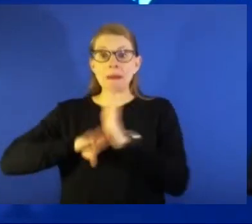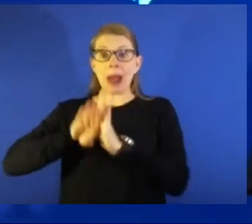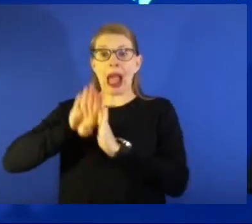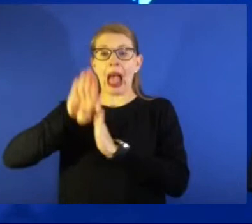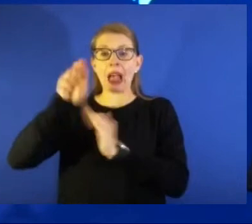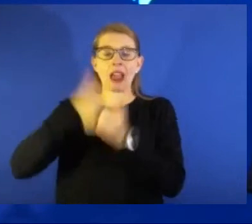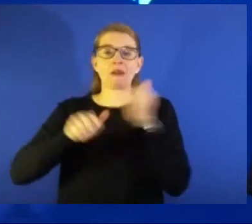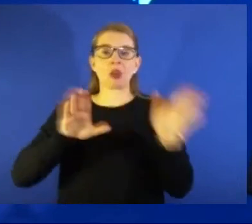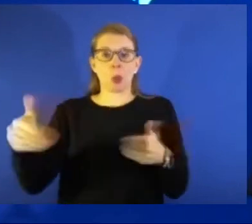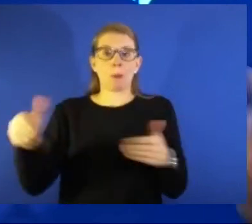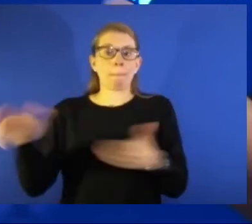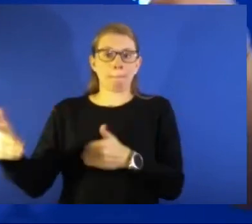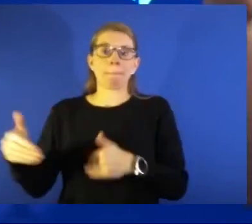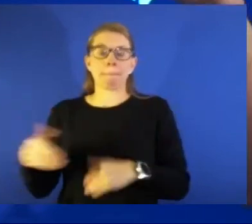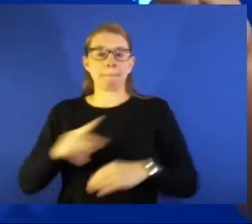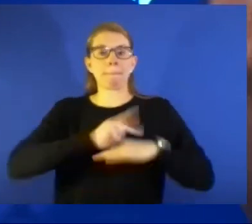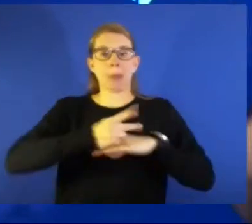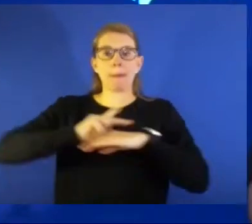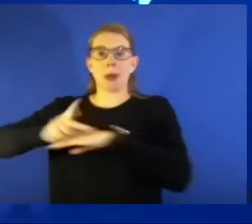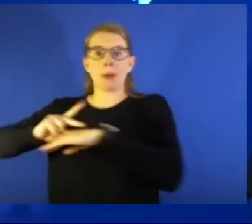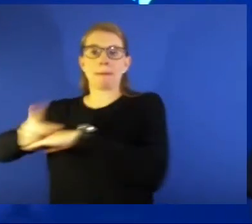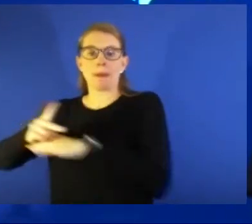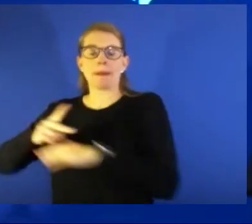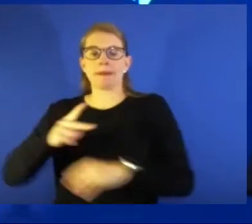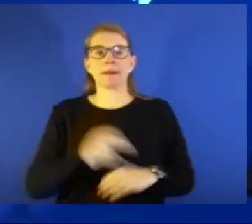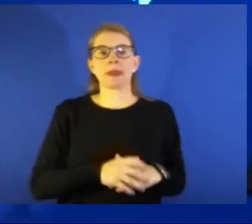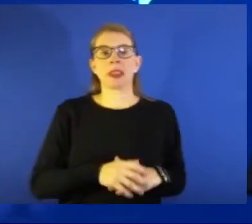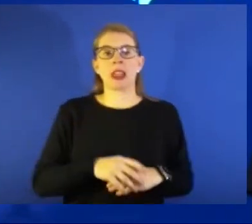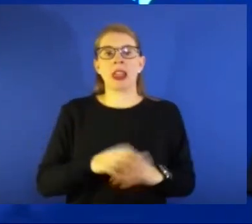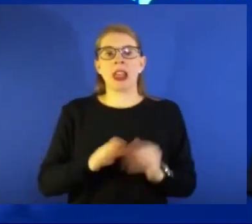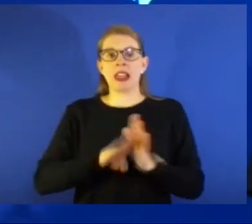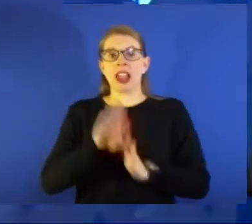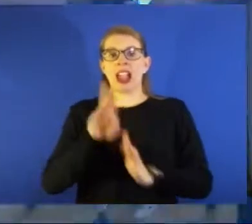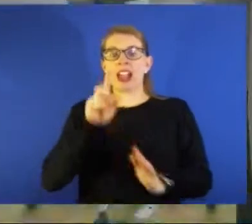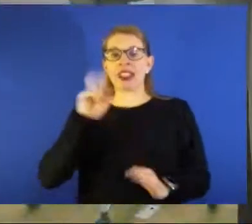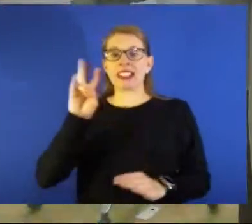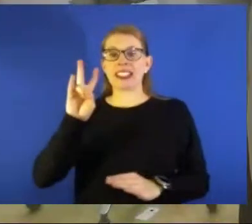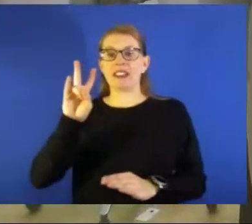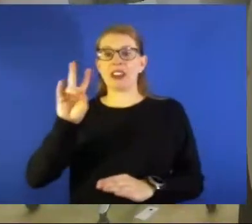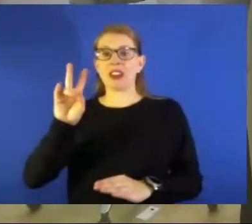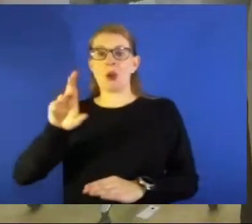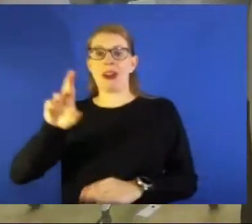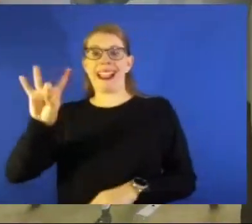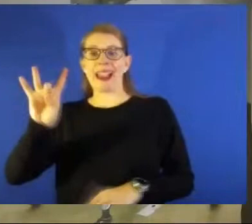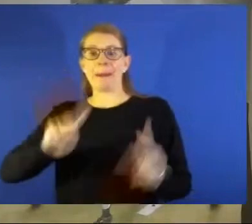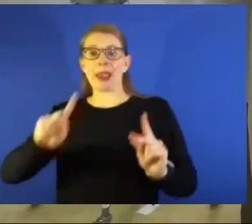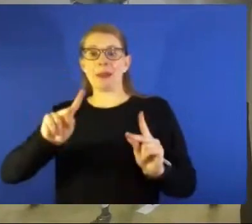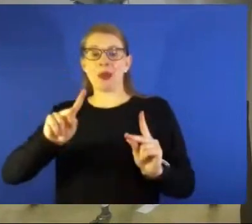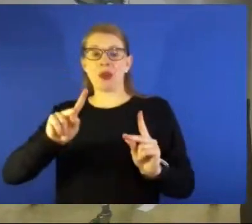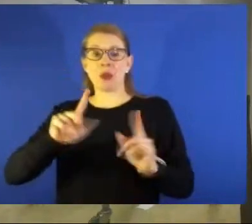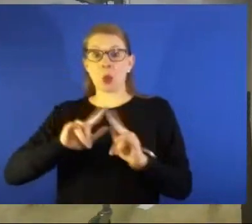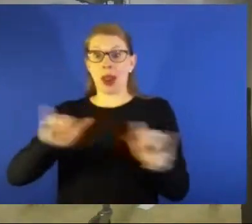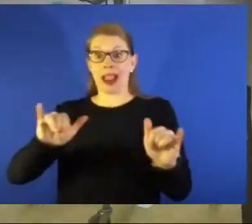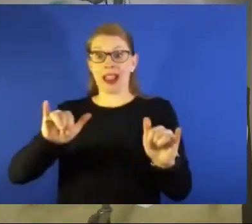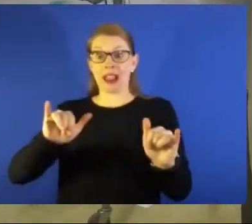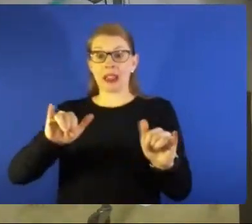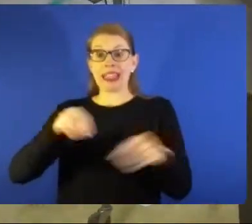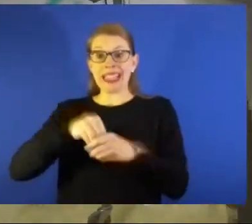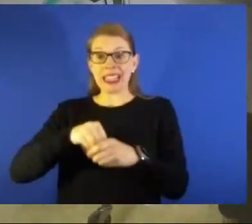Really? Yeah. At the height, it was, I think, probably 7 or 8 people at one time prone. Oh, yeah. Kidding. Oh, yeah. In one unit, yeah.